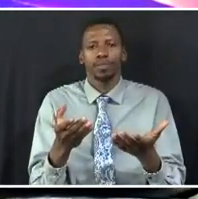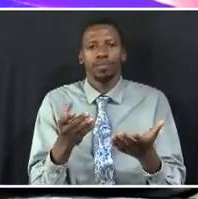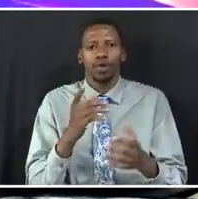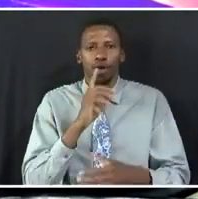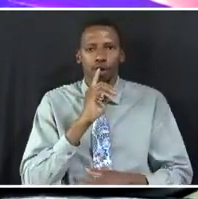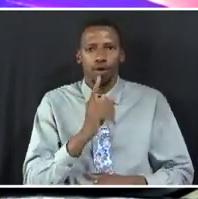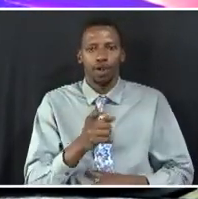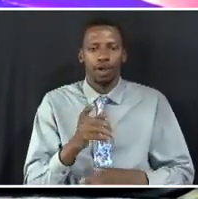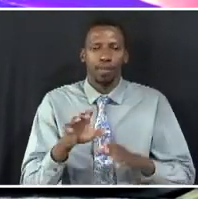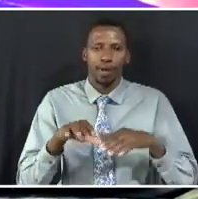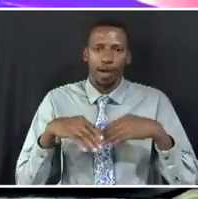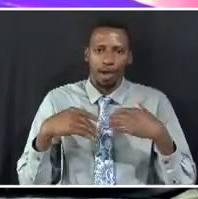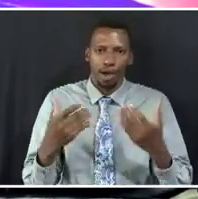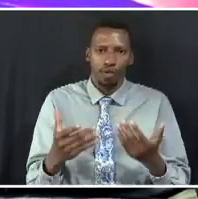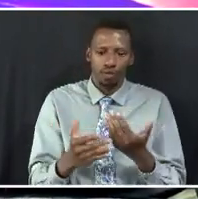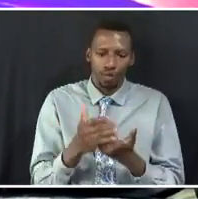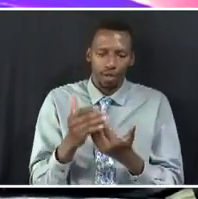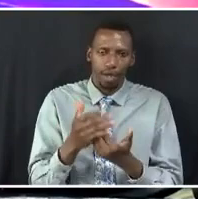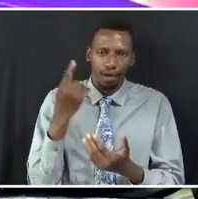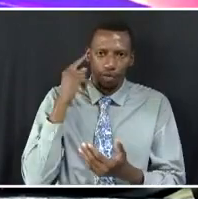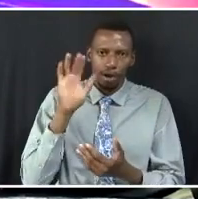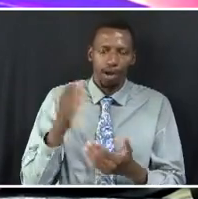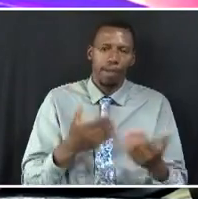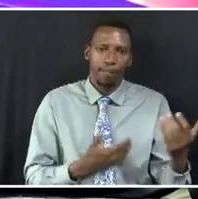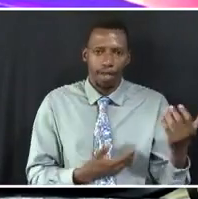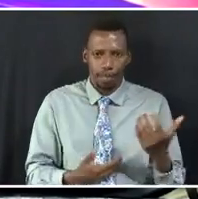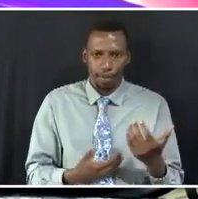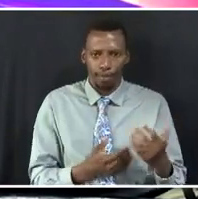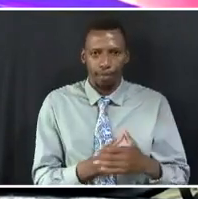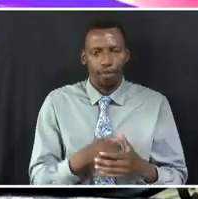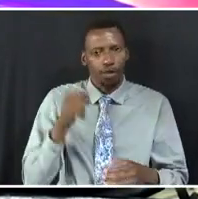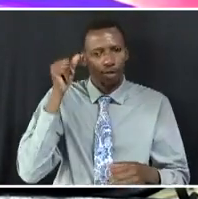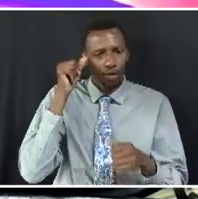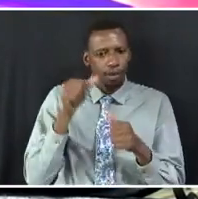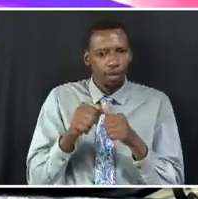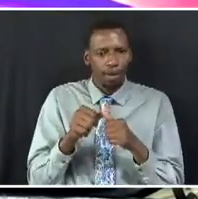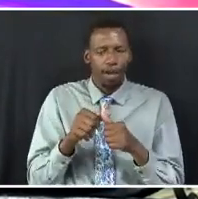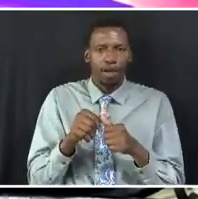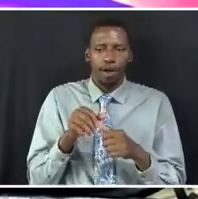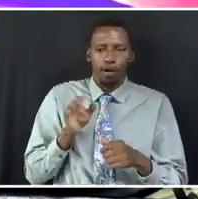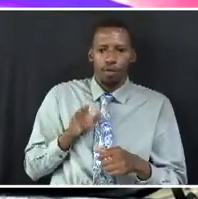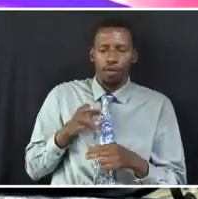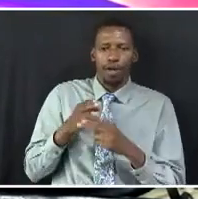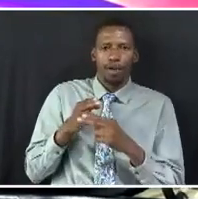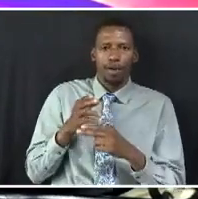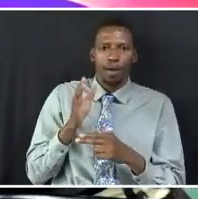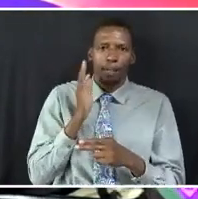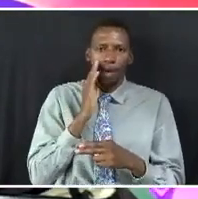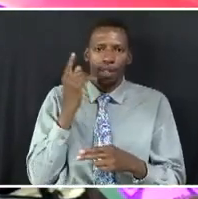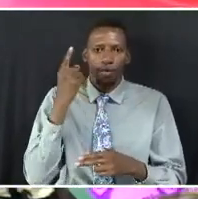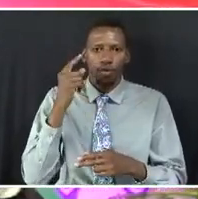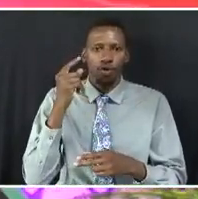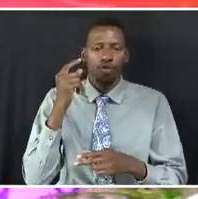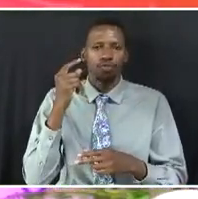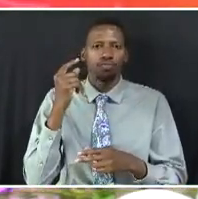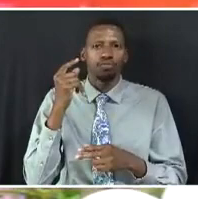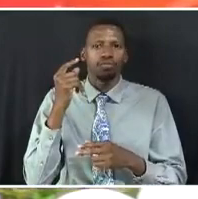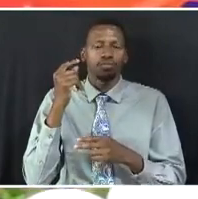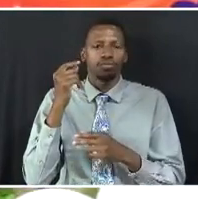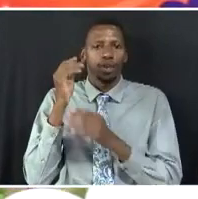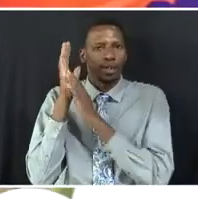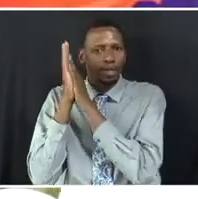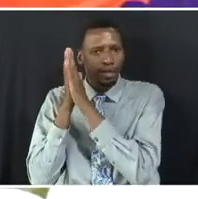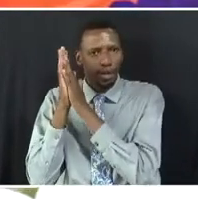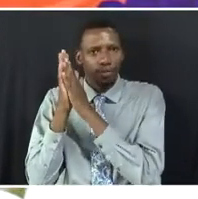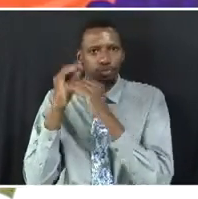instruction on how to bring up her baby. You remember Mrs. Manoah, the mother of Samson?